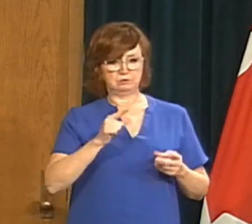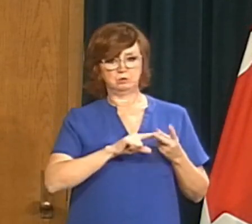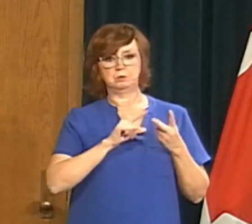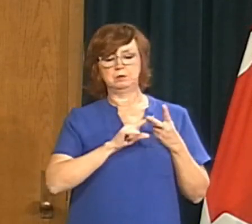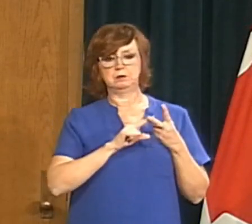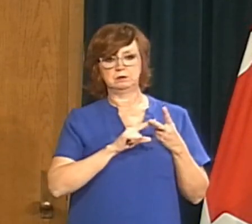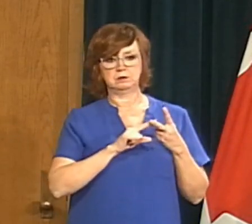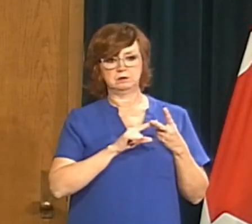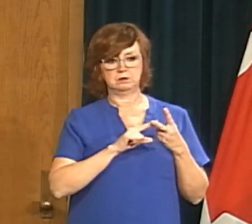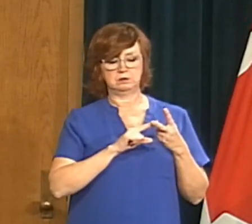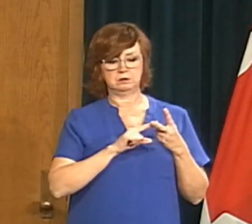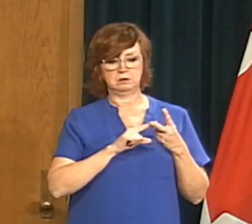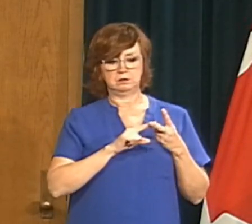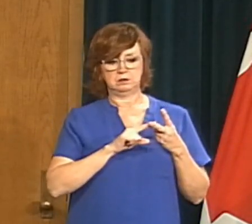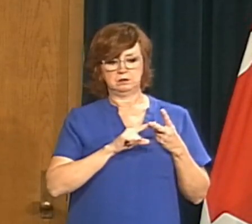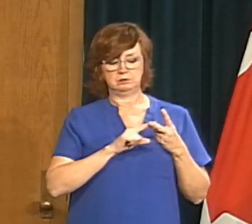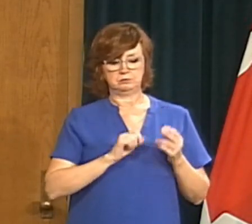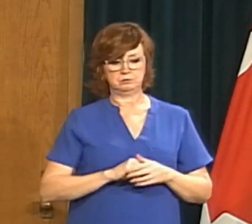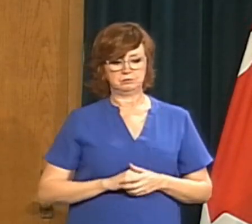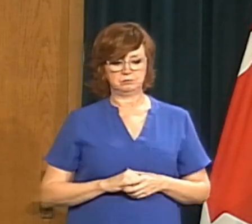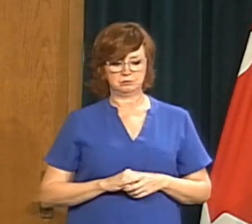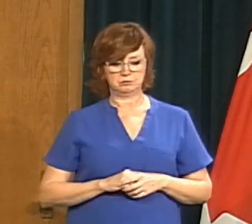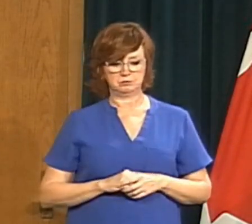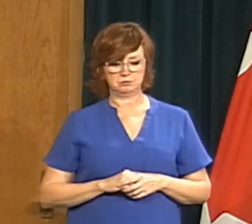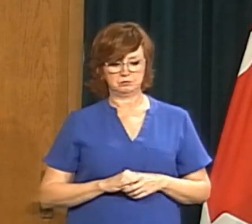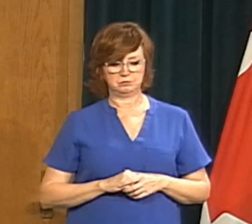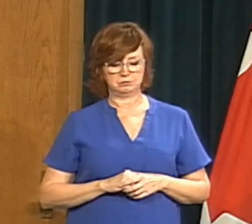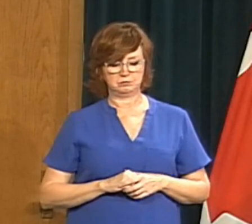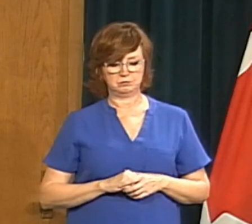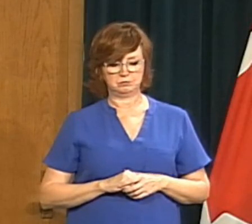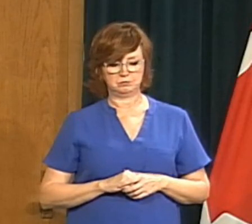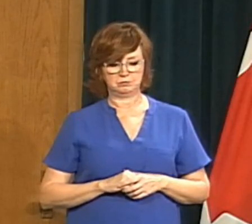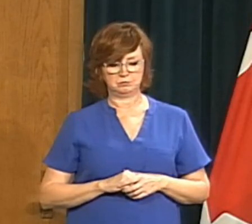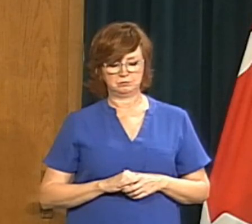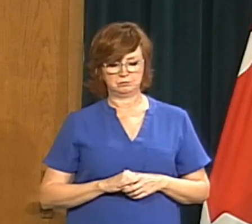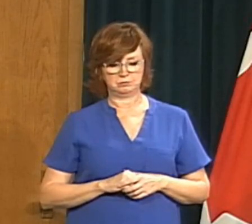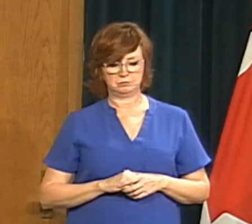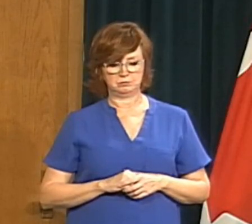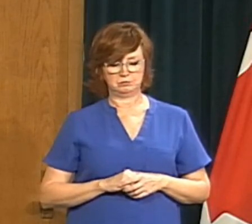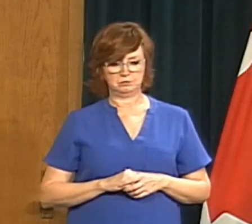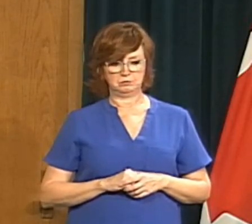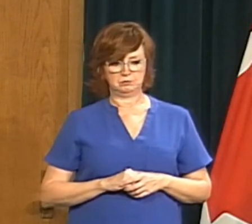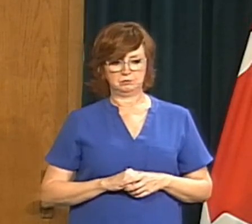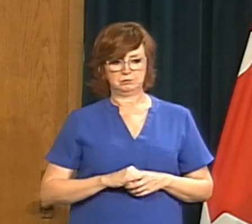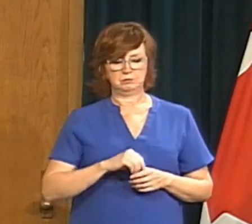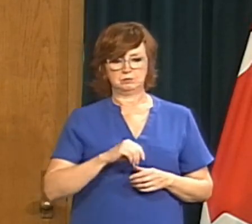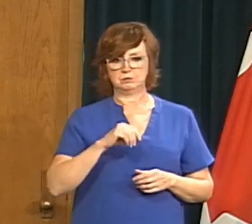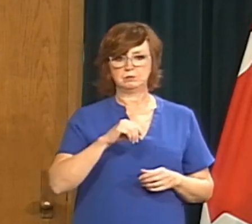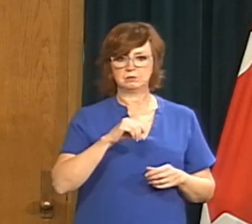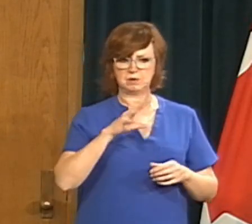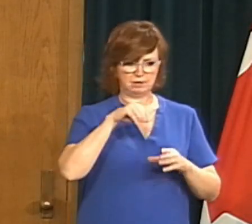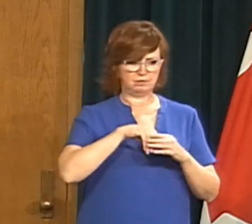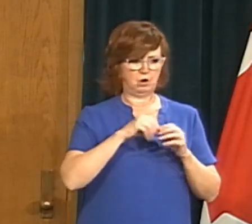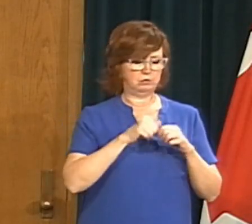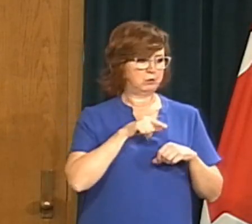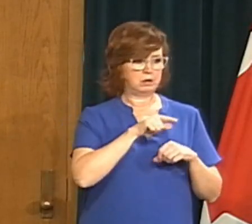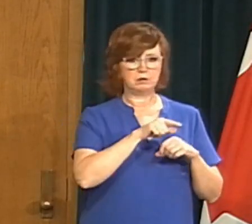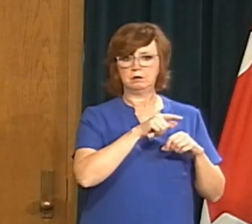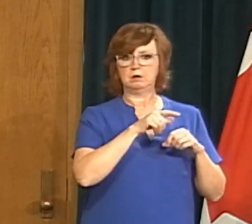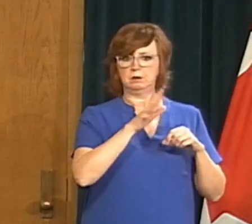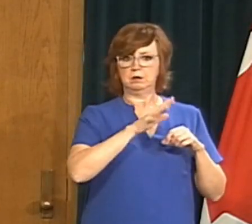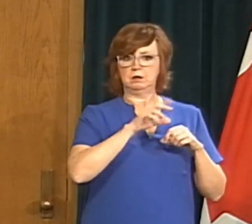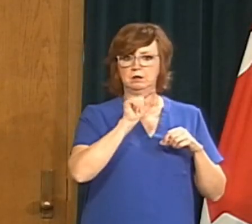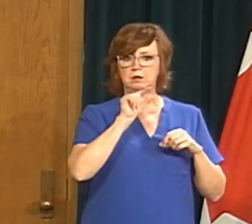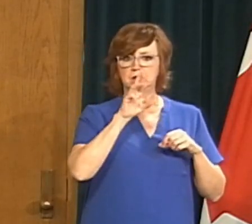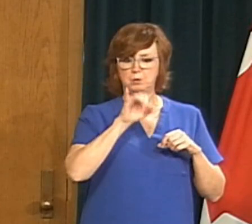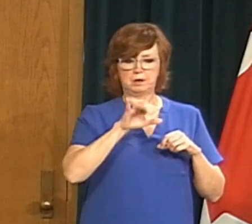this with this organization in previous years, not only in hosting Grey Cup celebrations, but in the construction